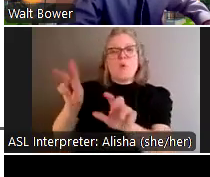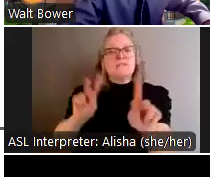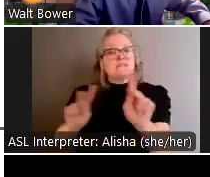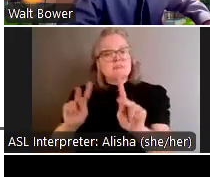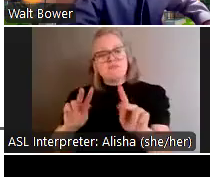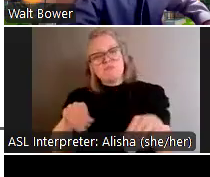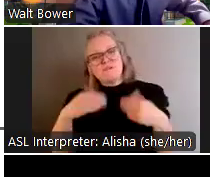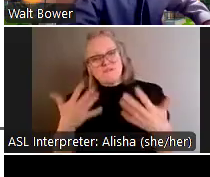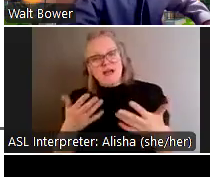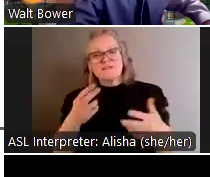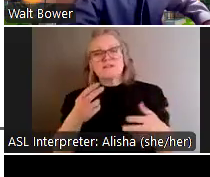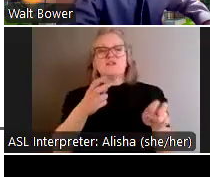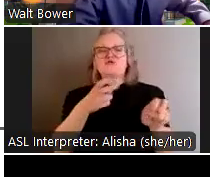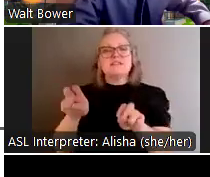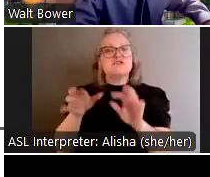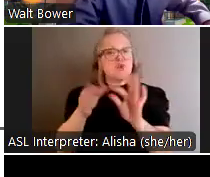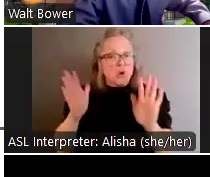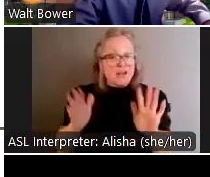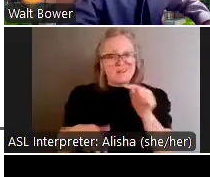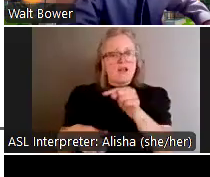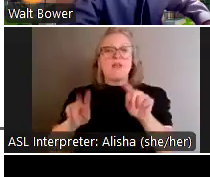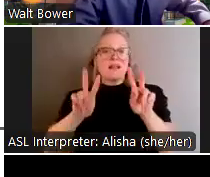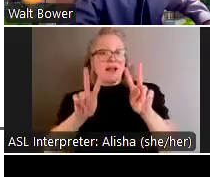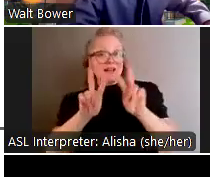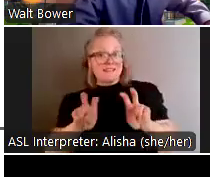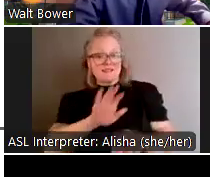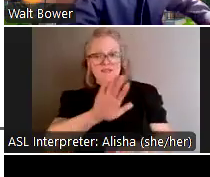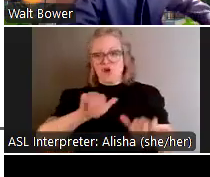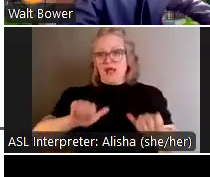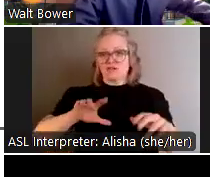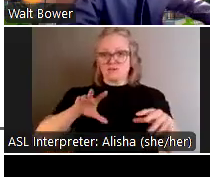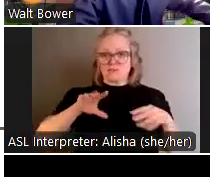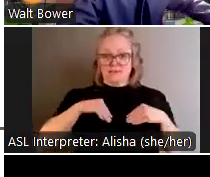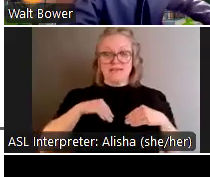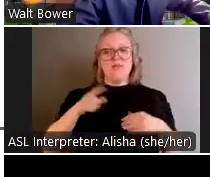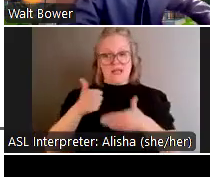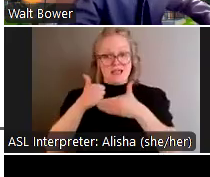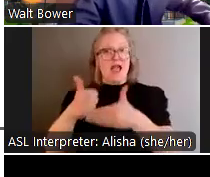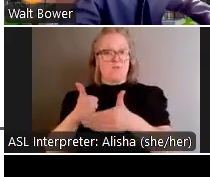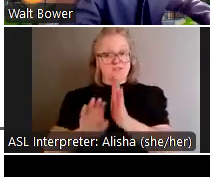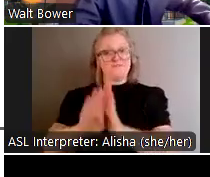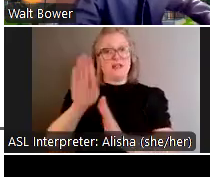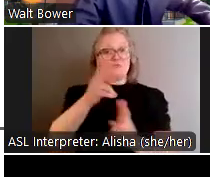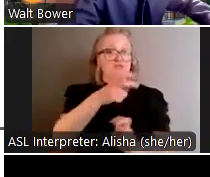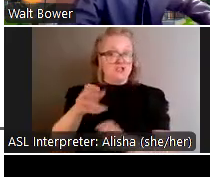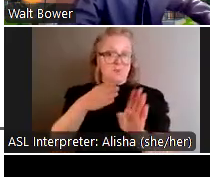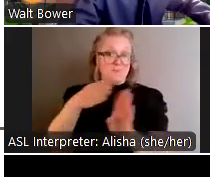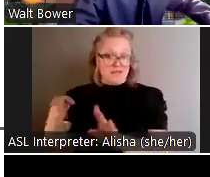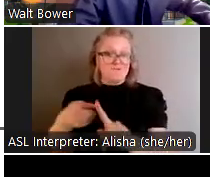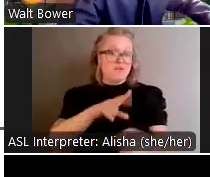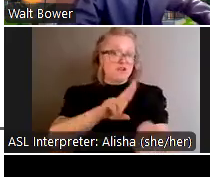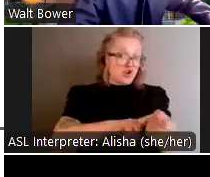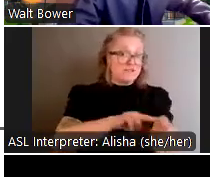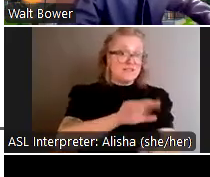a transition coordinator. They assess the eligibility. They help create that transition plan from the nursing facility to the